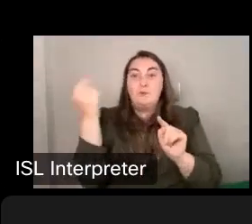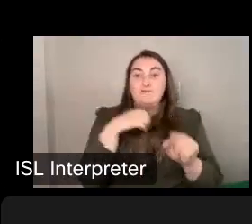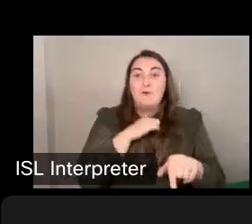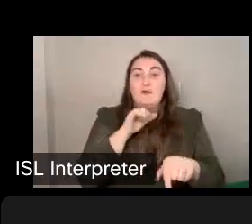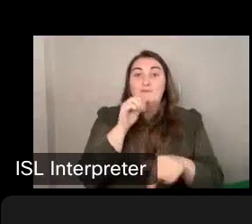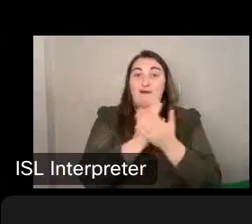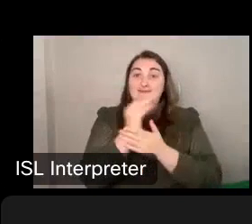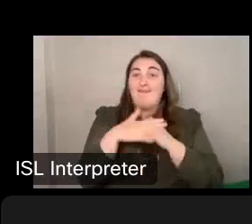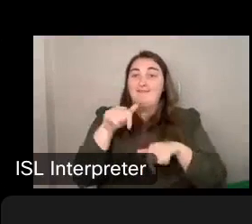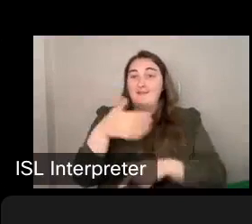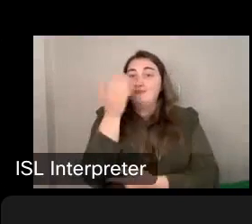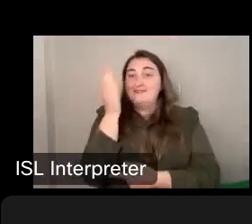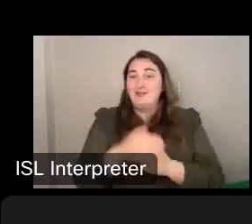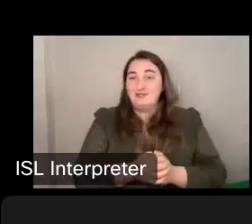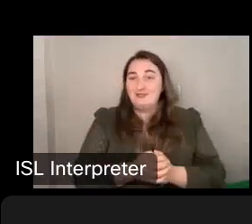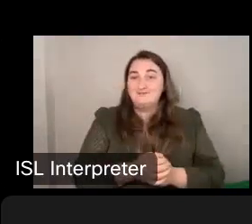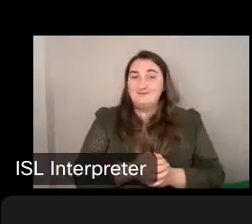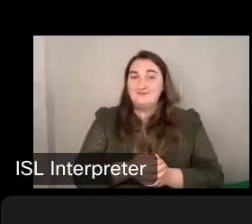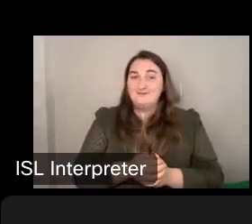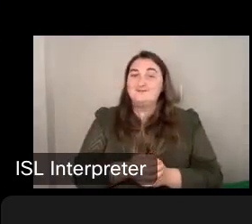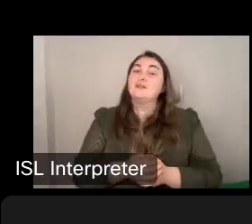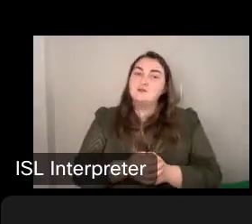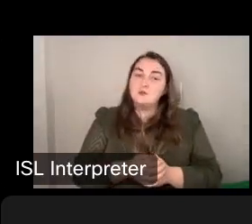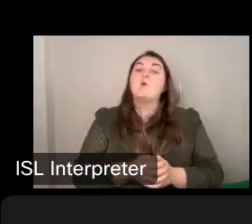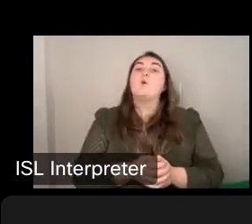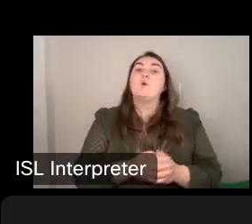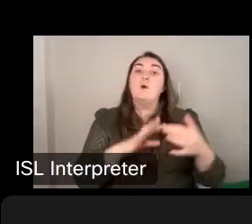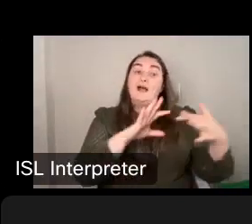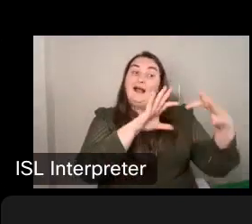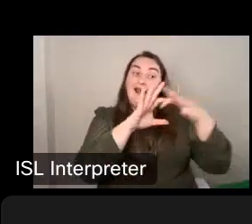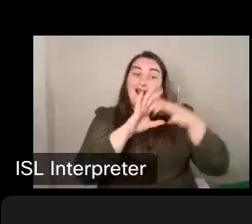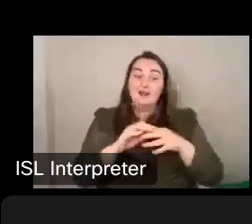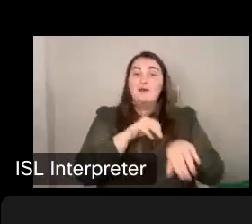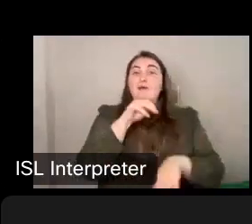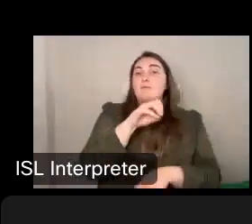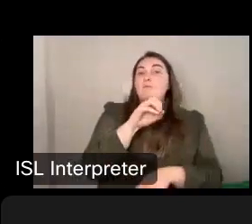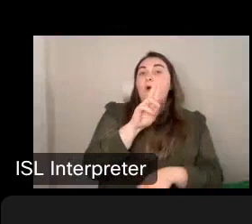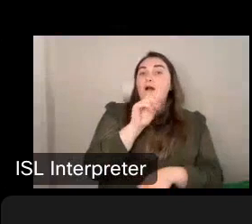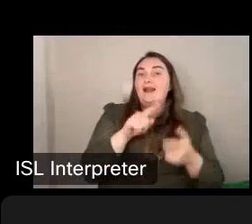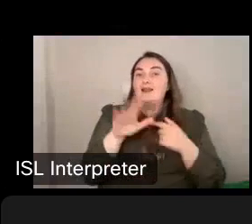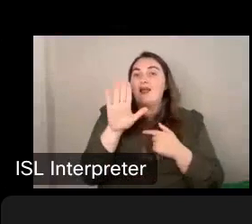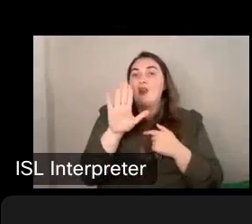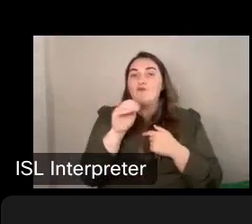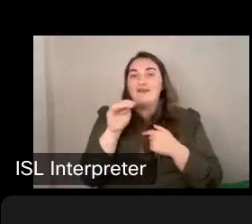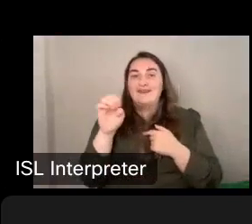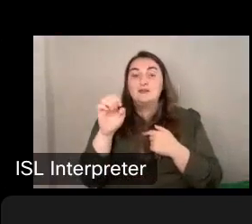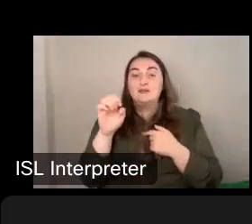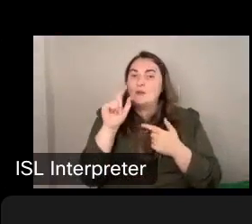the presentation. So following on from Morgan and Lorraine, I'm just going to cover a little bit of the Assist Me